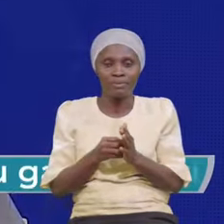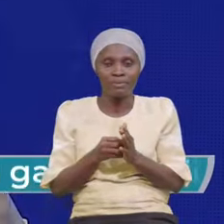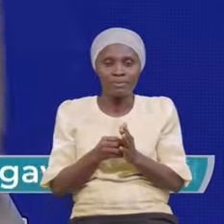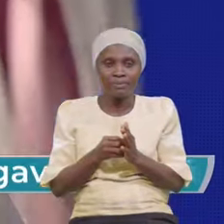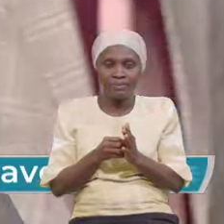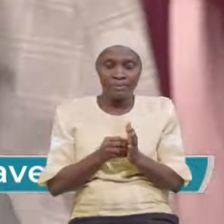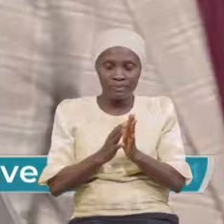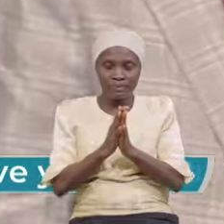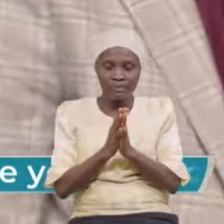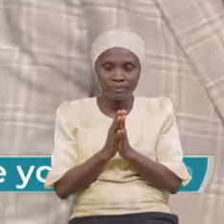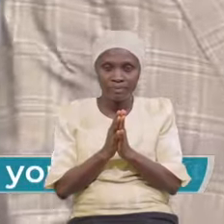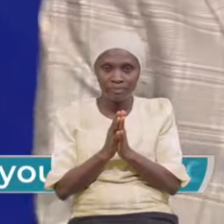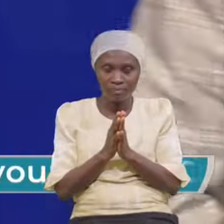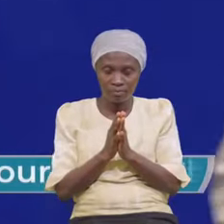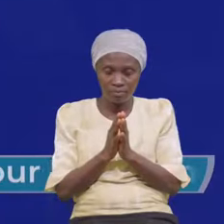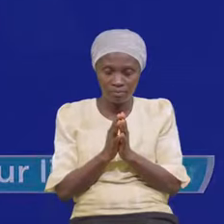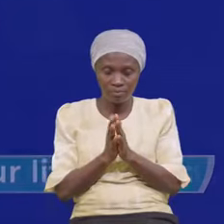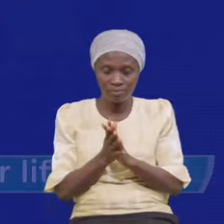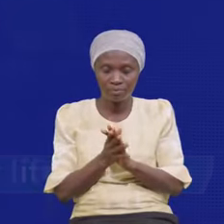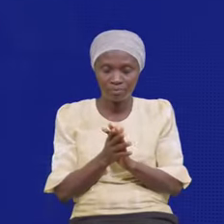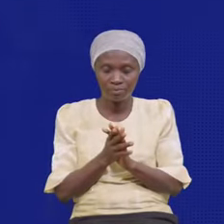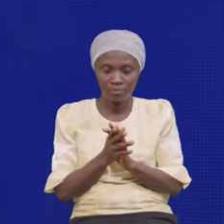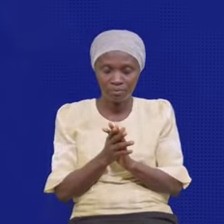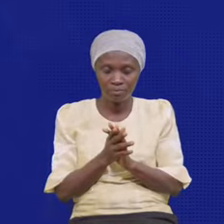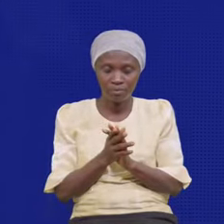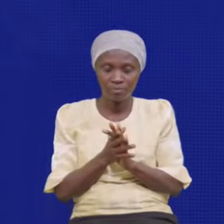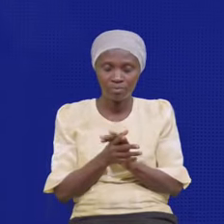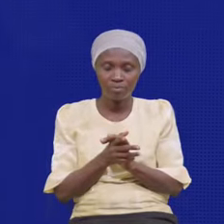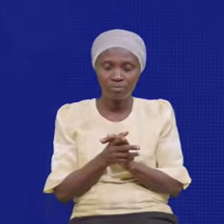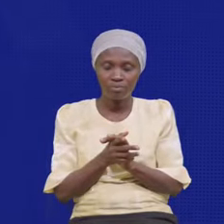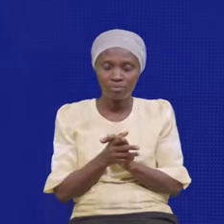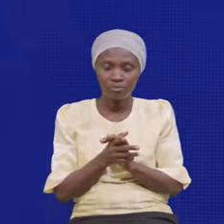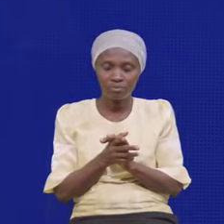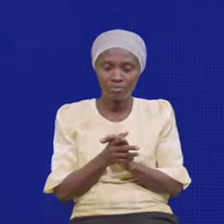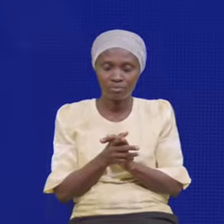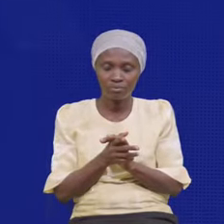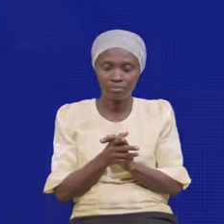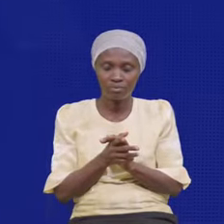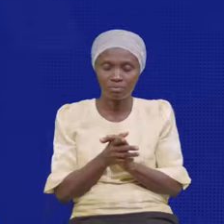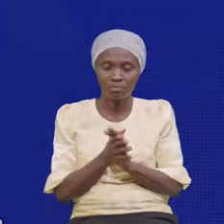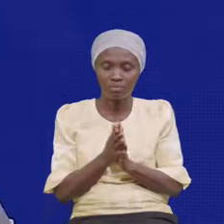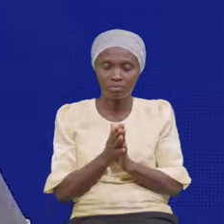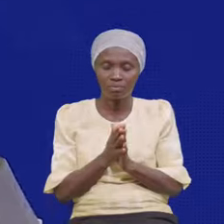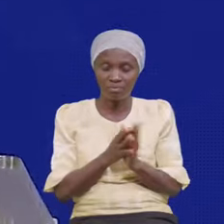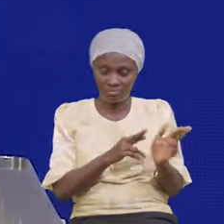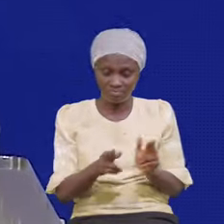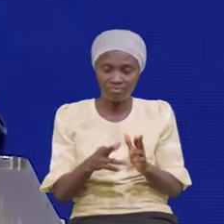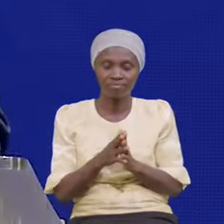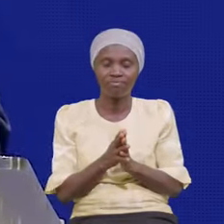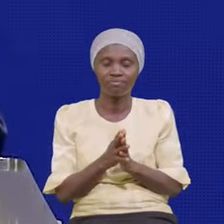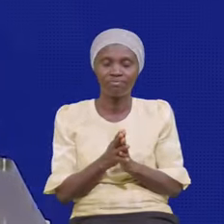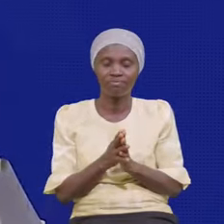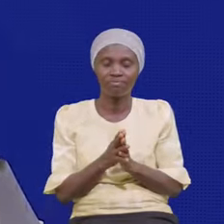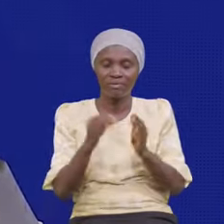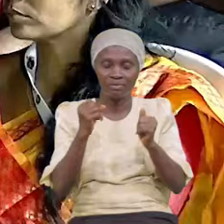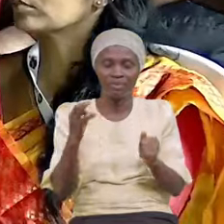see the power of God manifesting for your healing, for your deliverance. Get ready as the power of